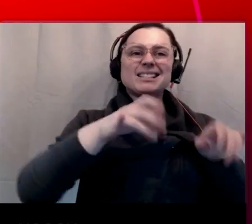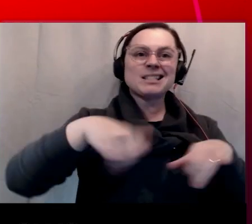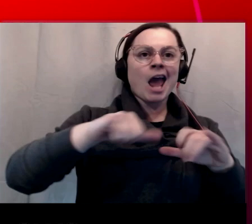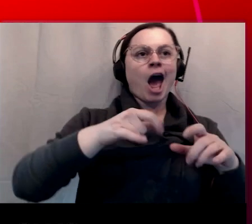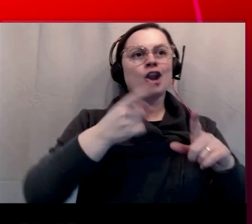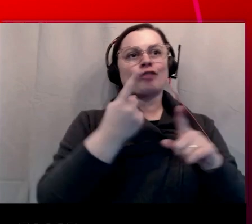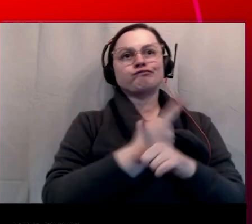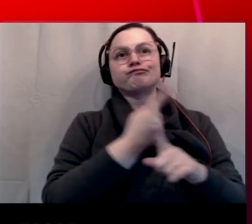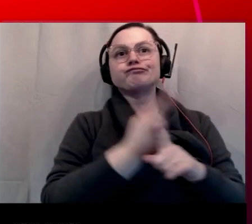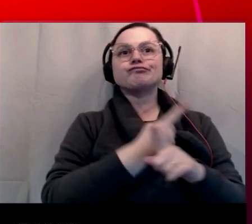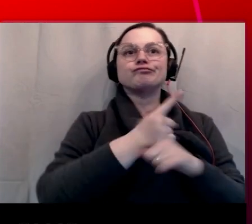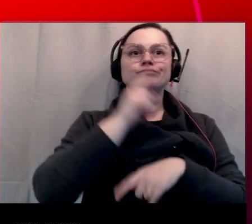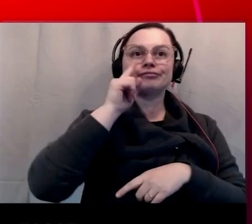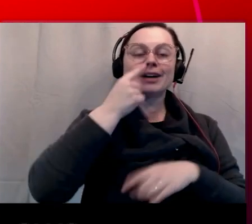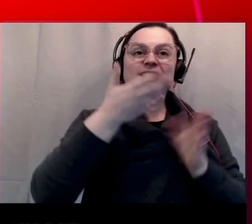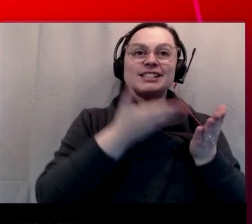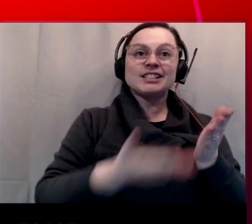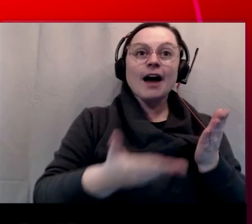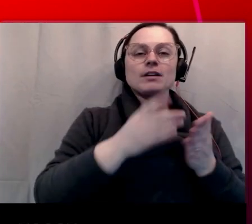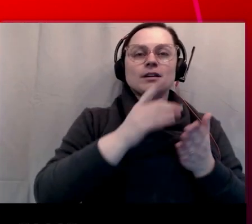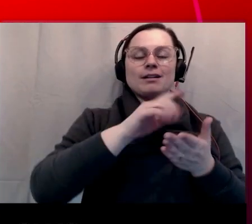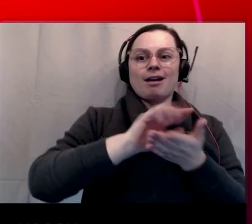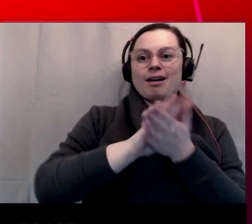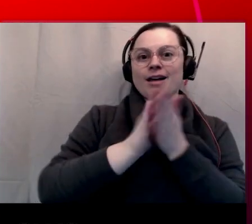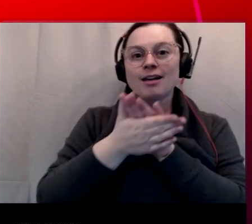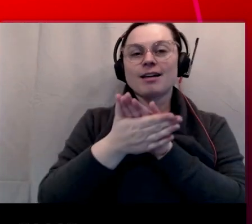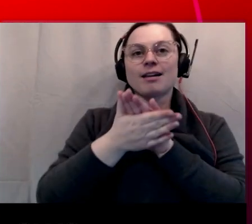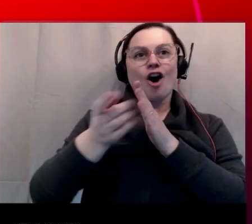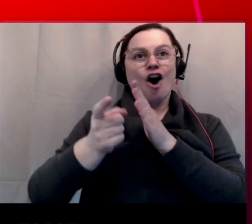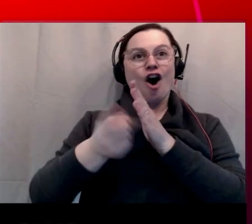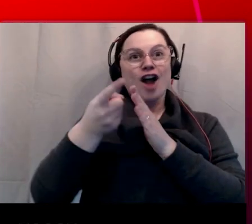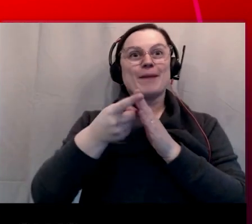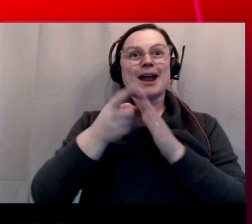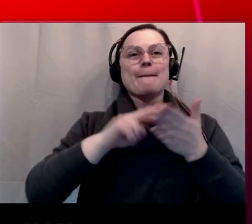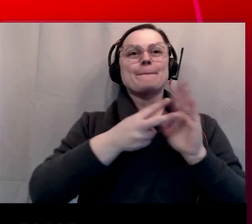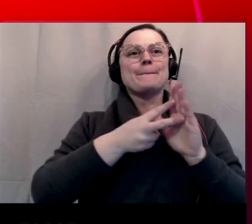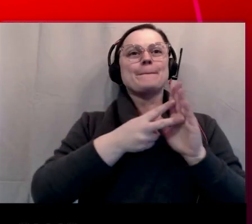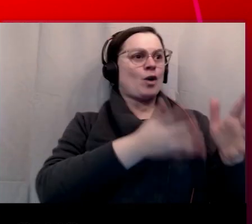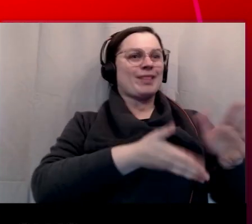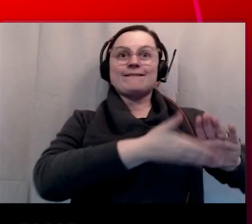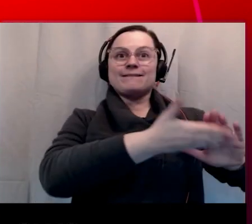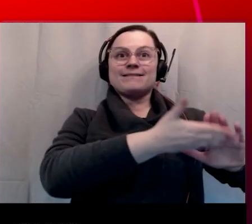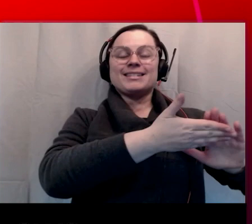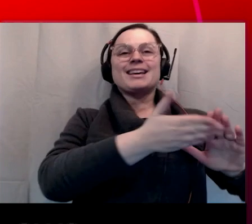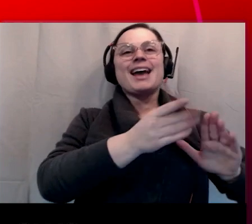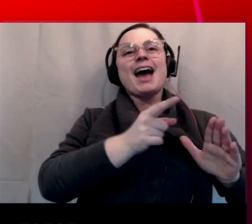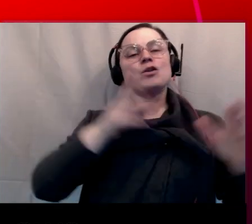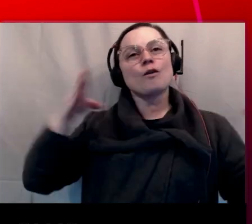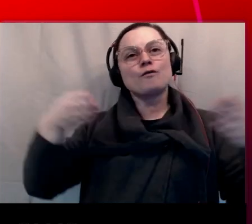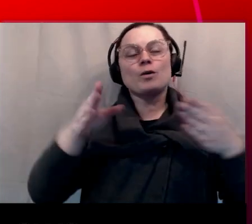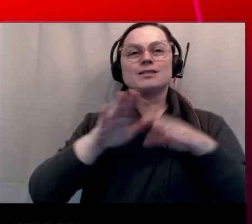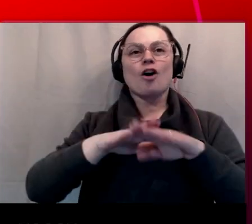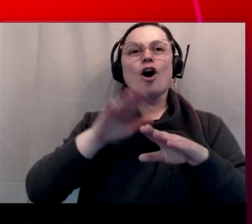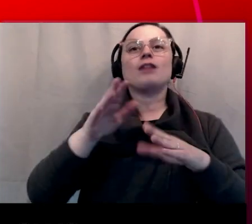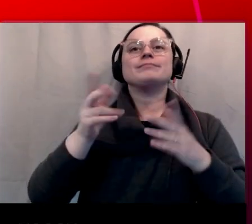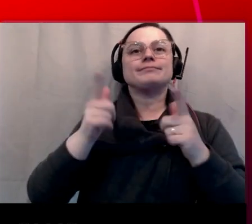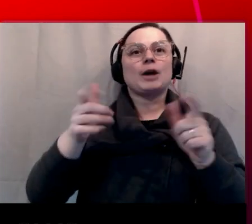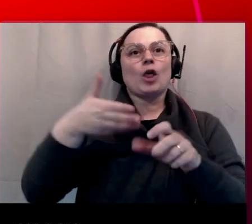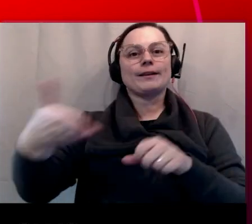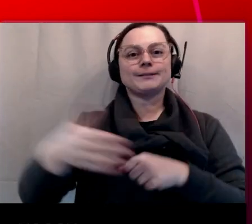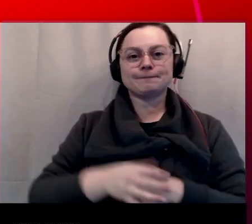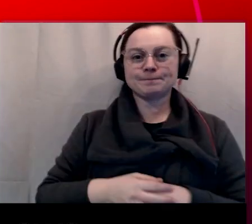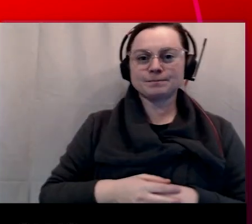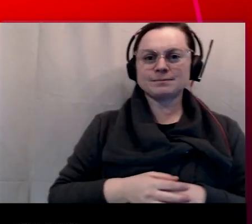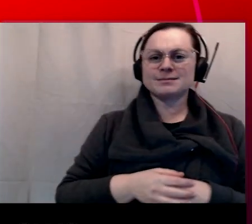all the AWS best practices put in place that allows you to execute this in a really simple manner. So you said automation. Can you tell us about how CloudFix